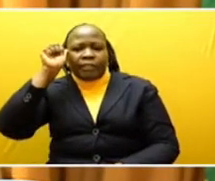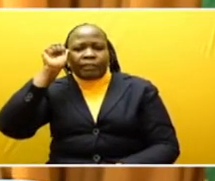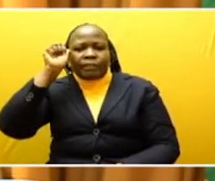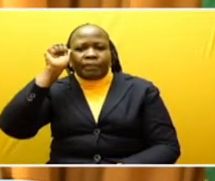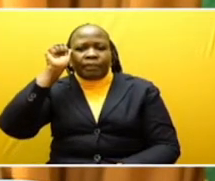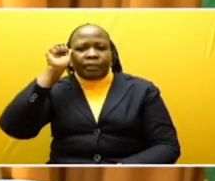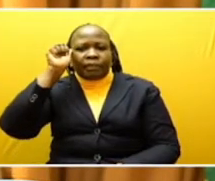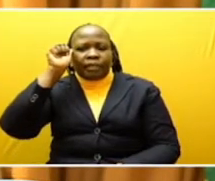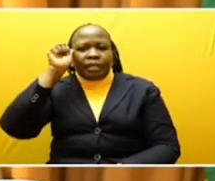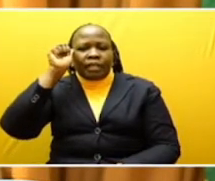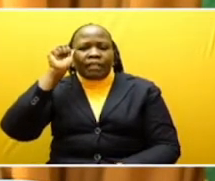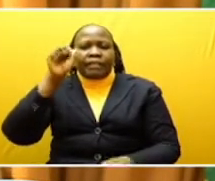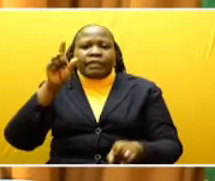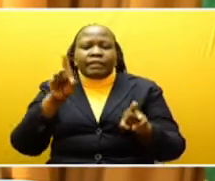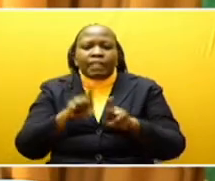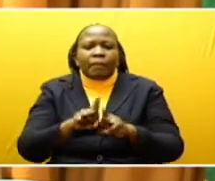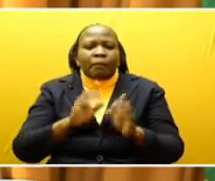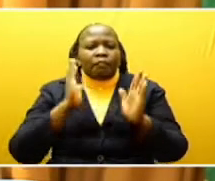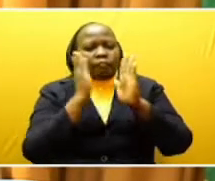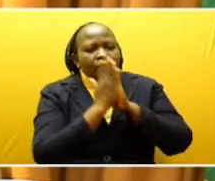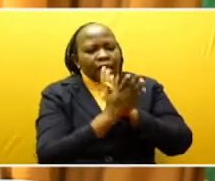and they filed their responses.